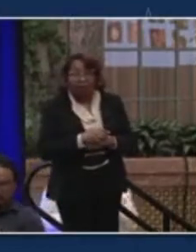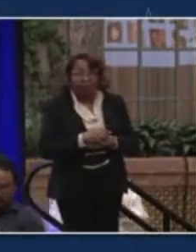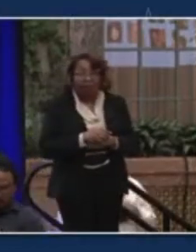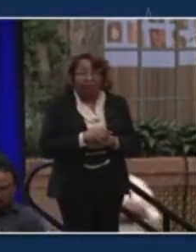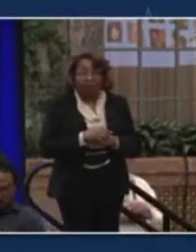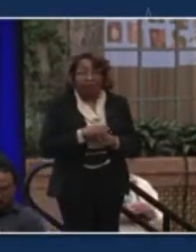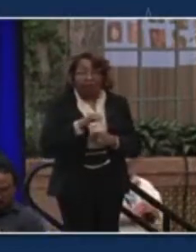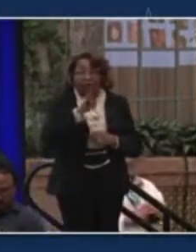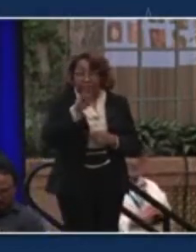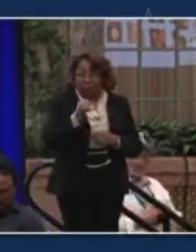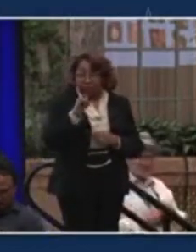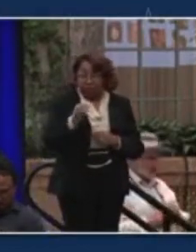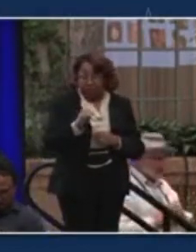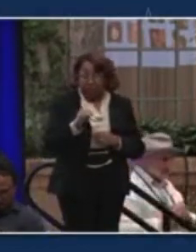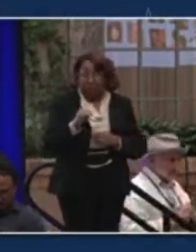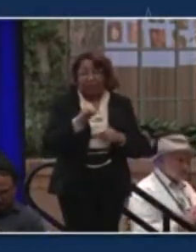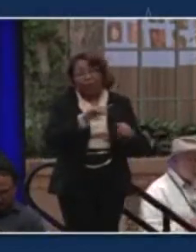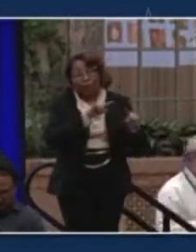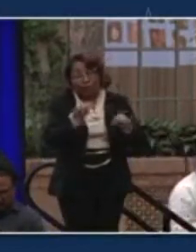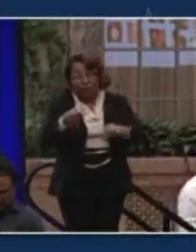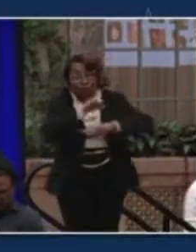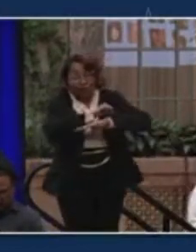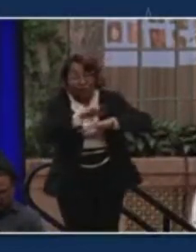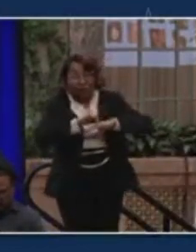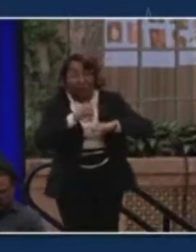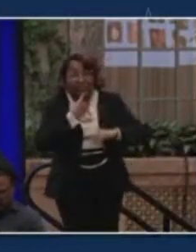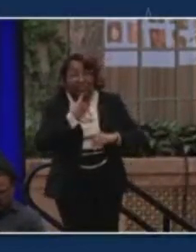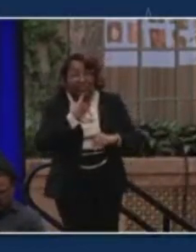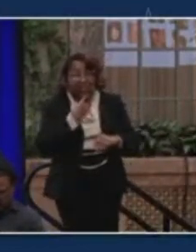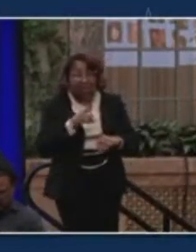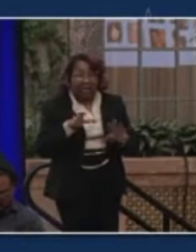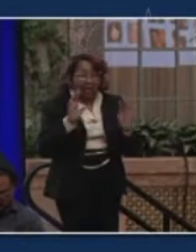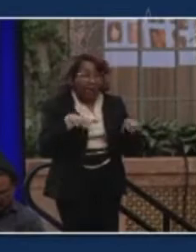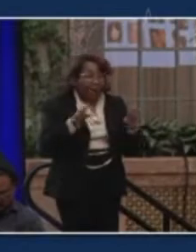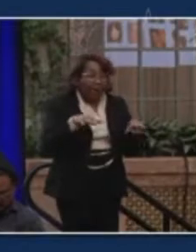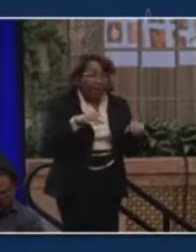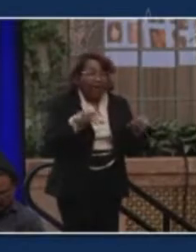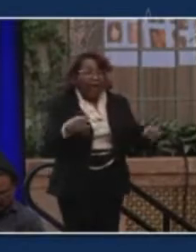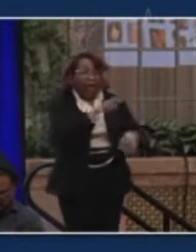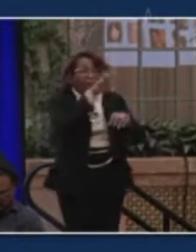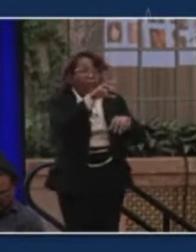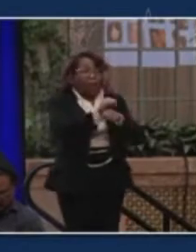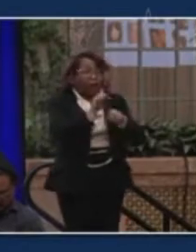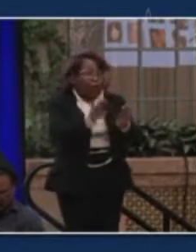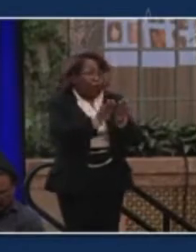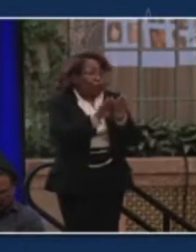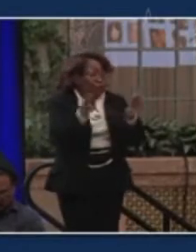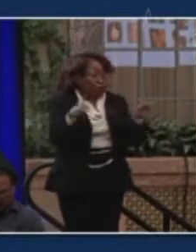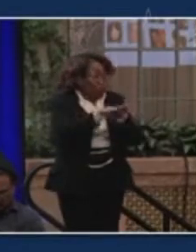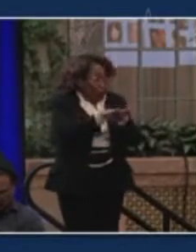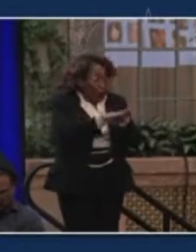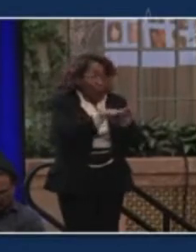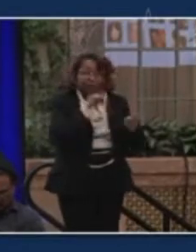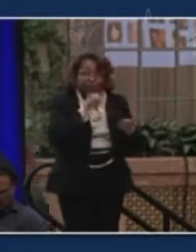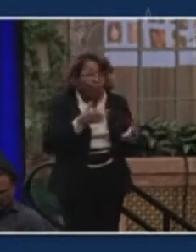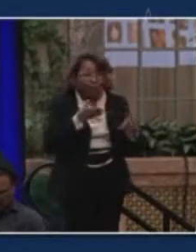Reverend Jackson went on the stage and said, lock the doors, don't let nobody in until they put a dollar in the barrel for